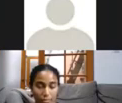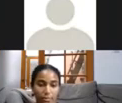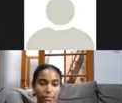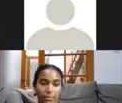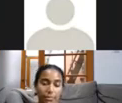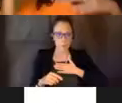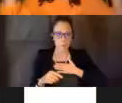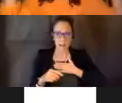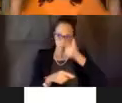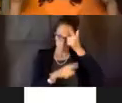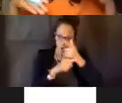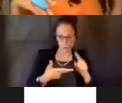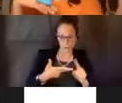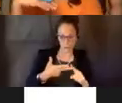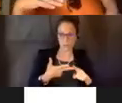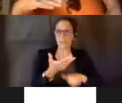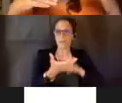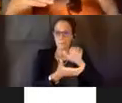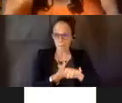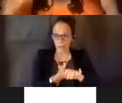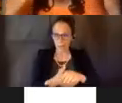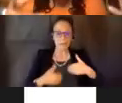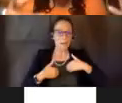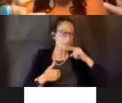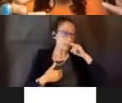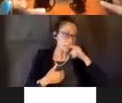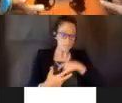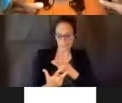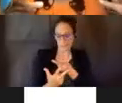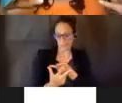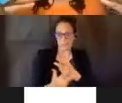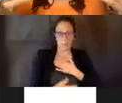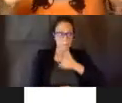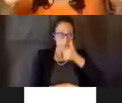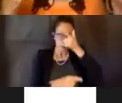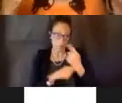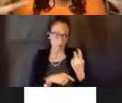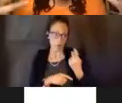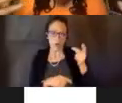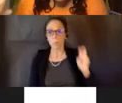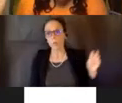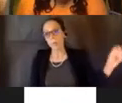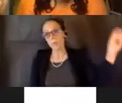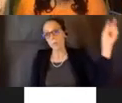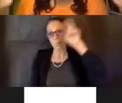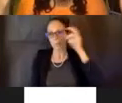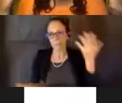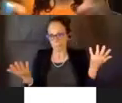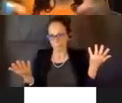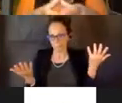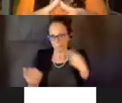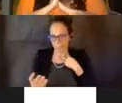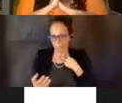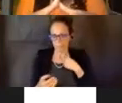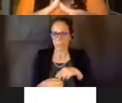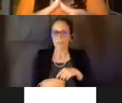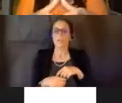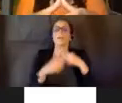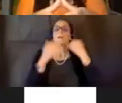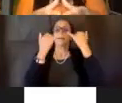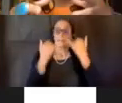was settled there. I was moving around, as was my other brother. So they moved back to Leesburg. When the matriarch died, she had my father by her